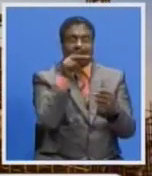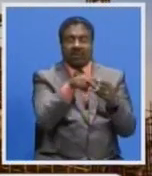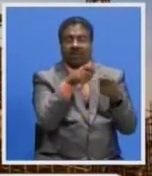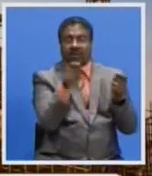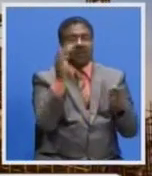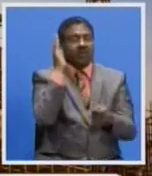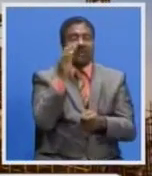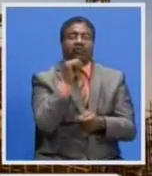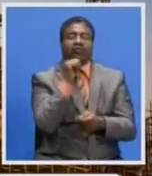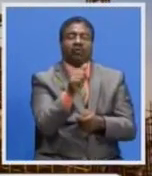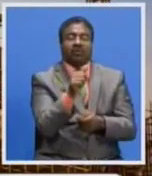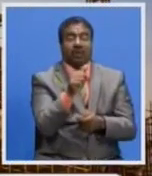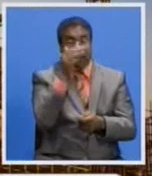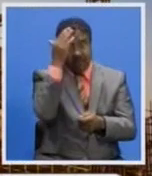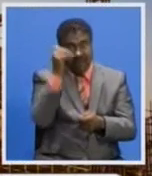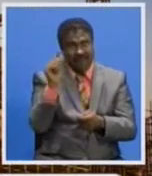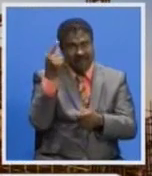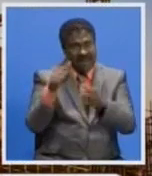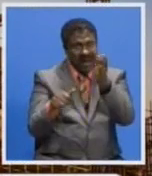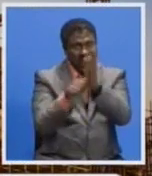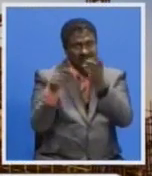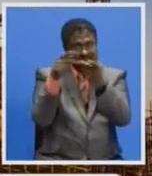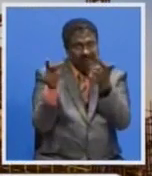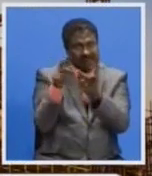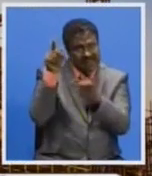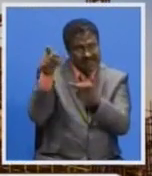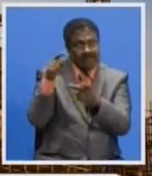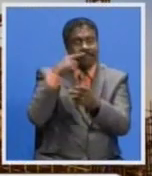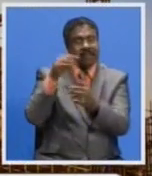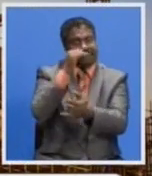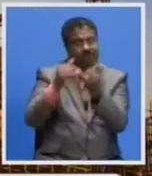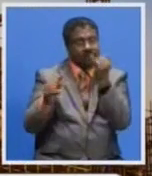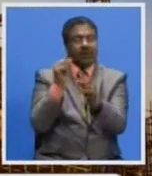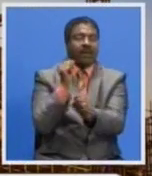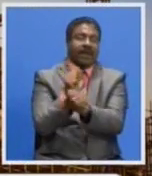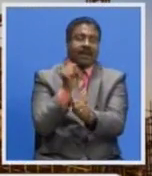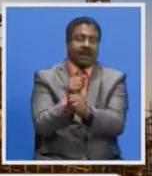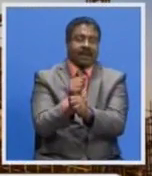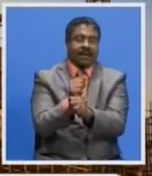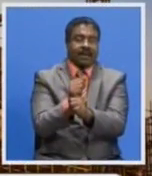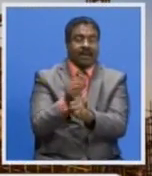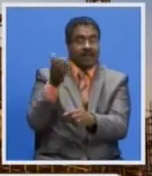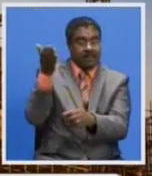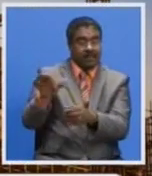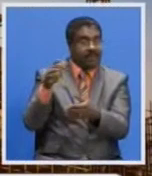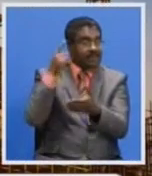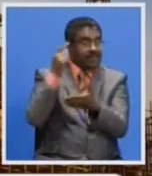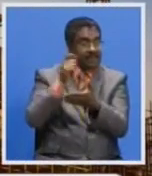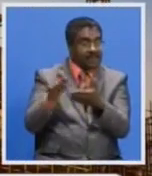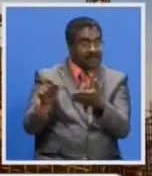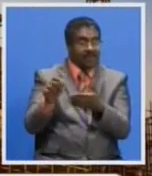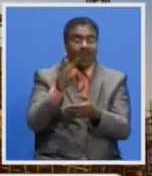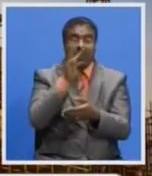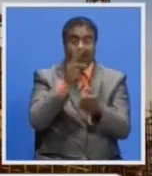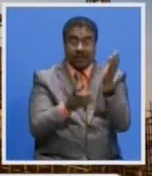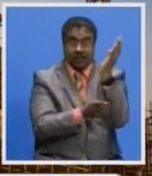the Ayolanda Kafue bulk water treatment plant are completed. Water Development Permanent Secretary Ed Chomba